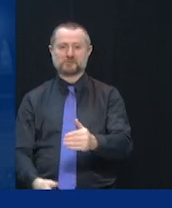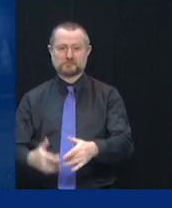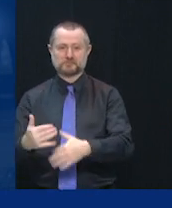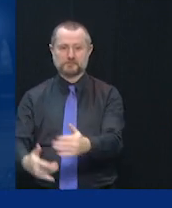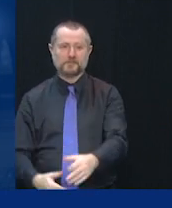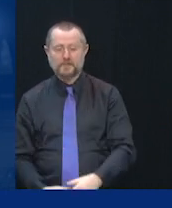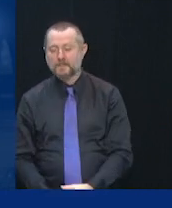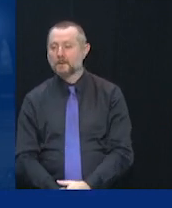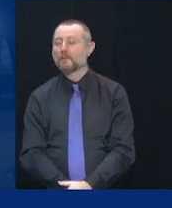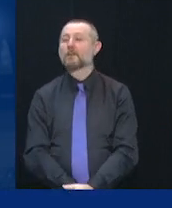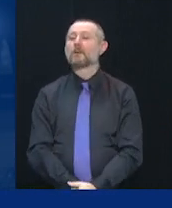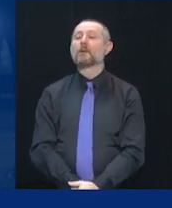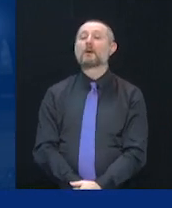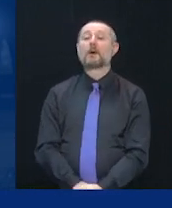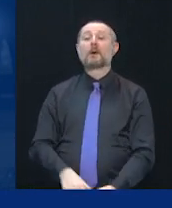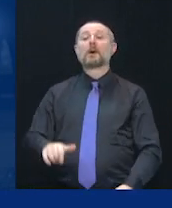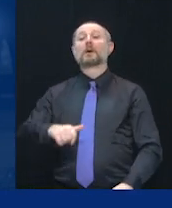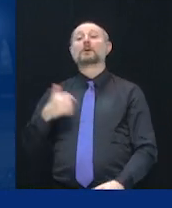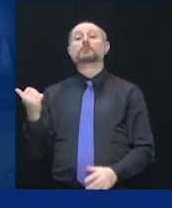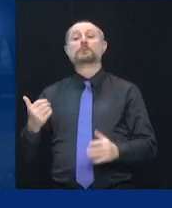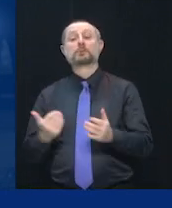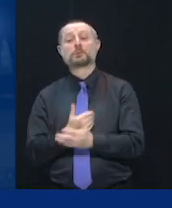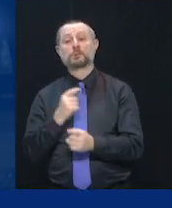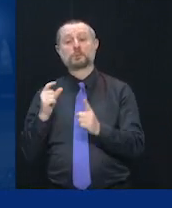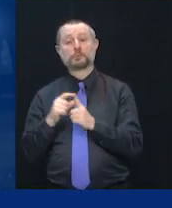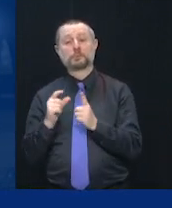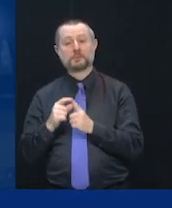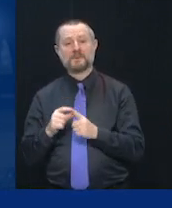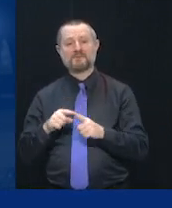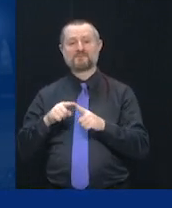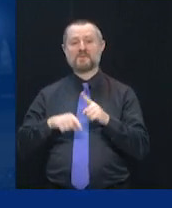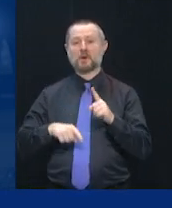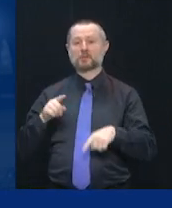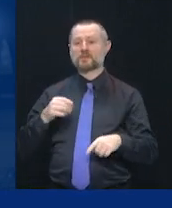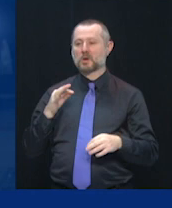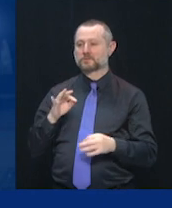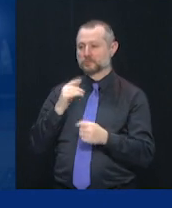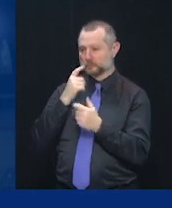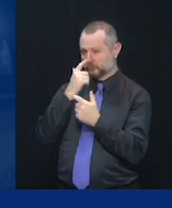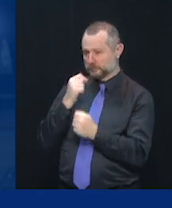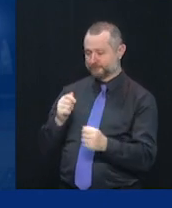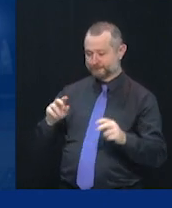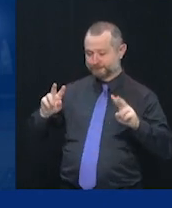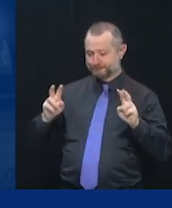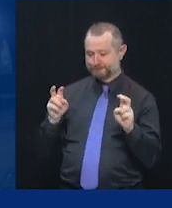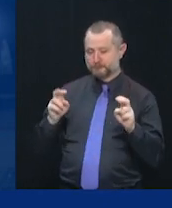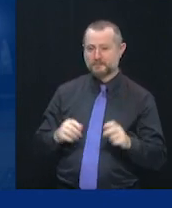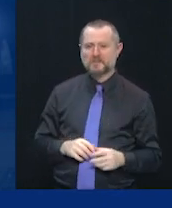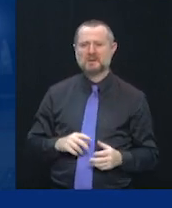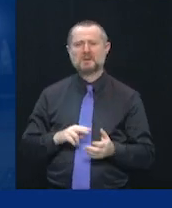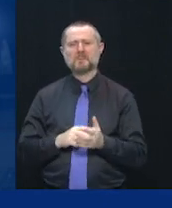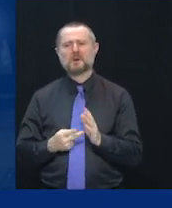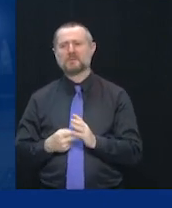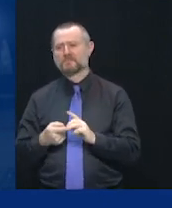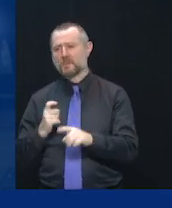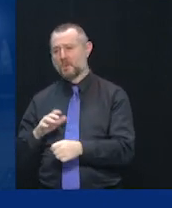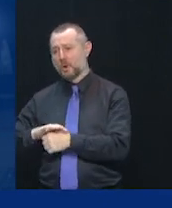Variants of interest, another new term, goes in the new COVID dictionary with